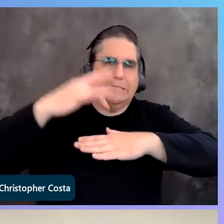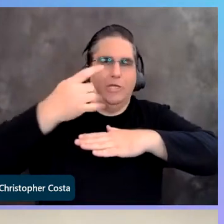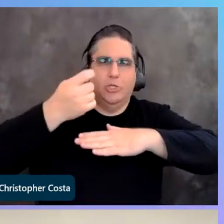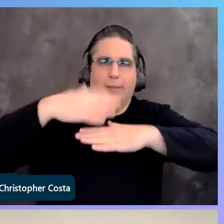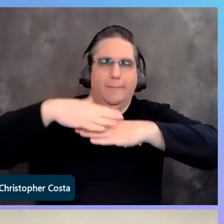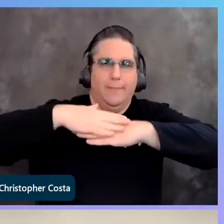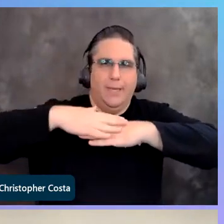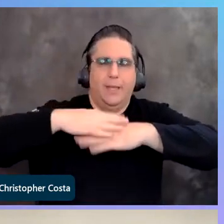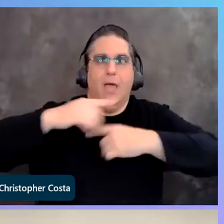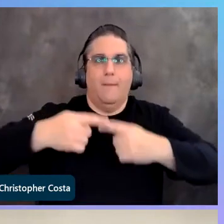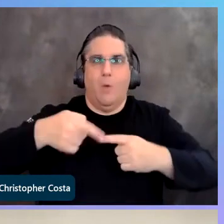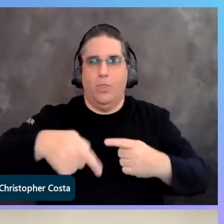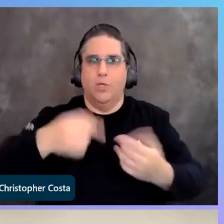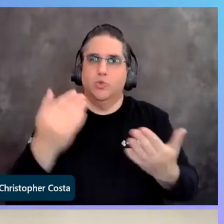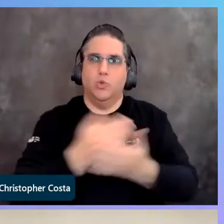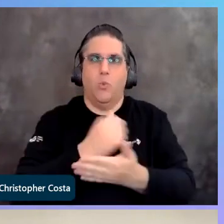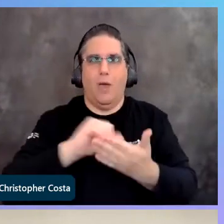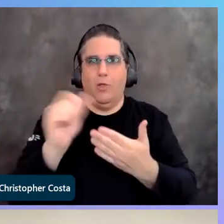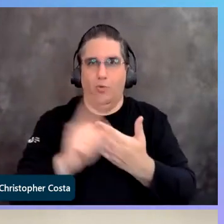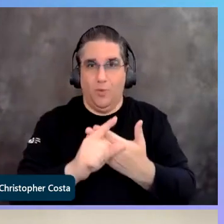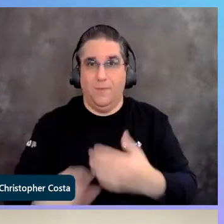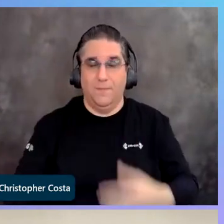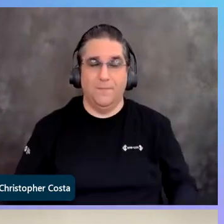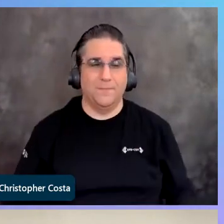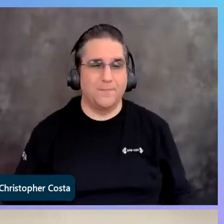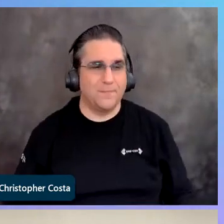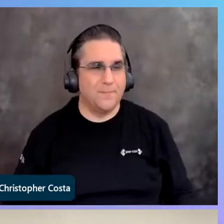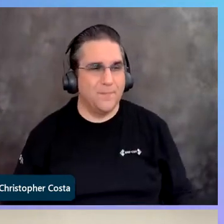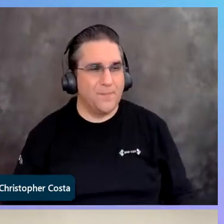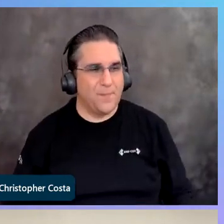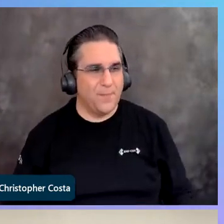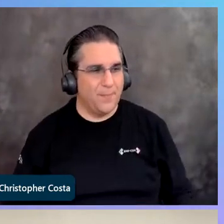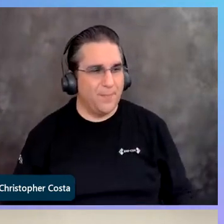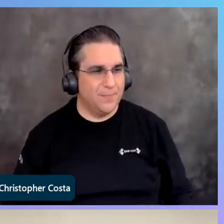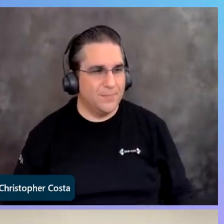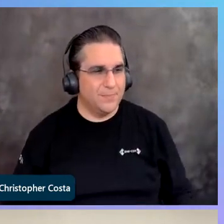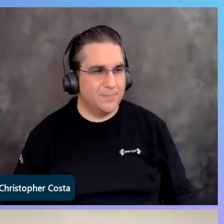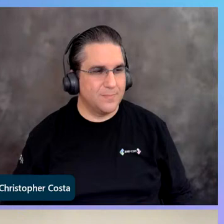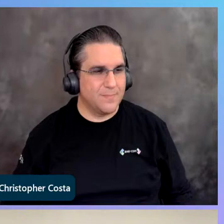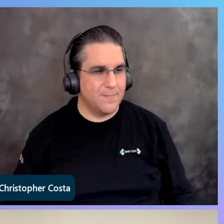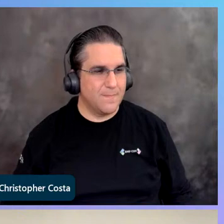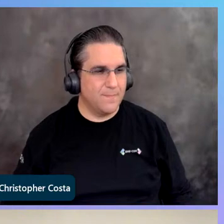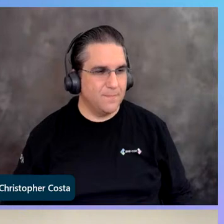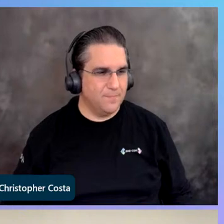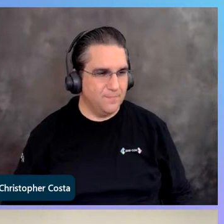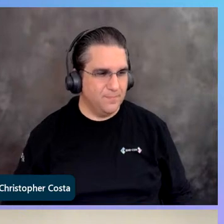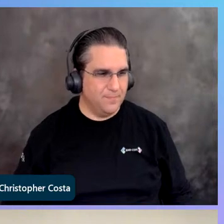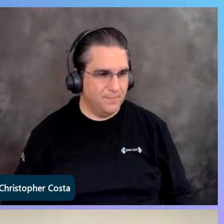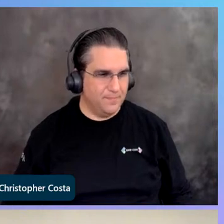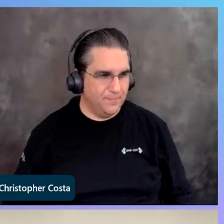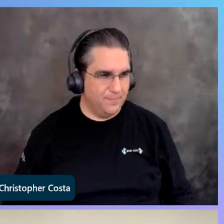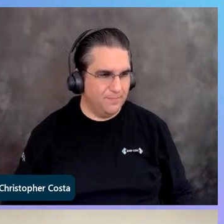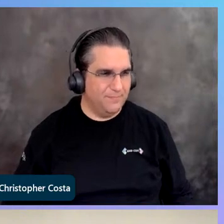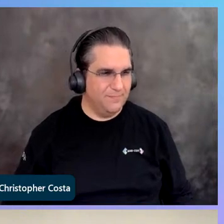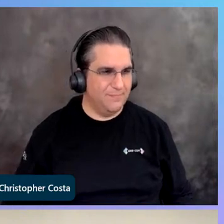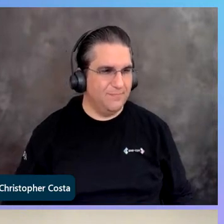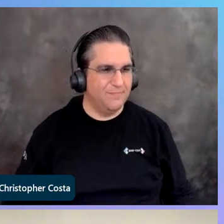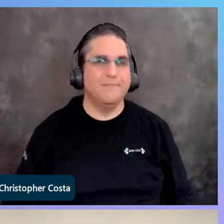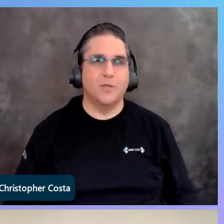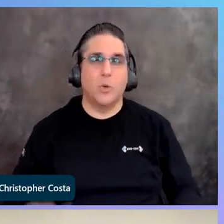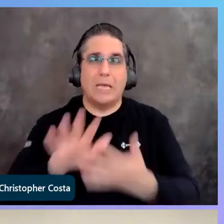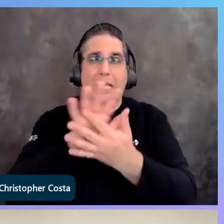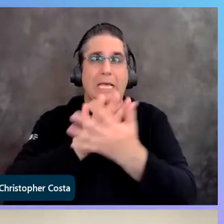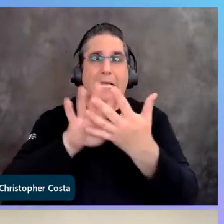to the table. So this is demystifying the APCA. So by the end of this talk, I want everyone to